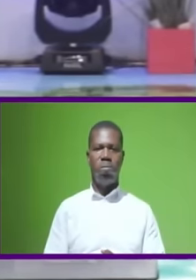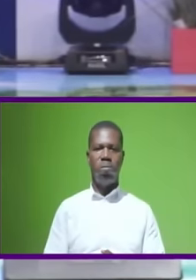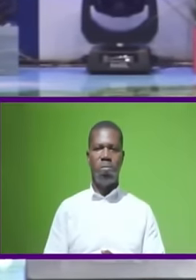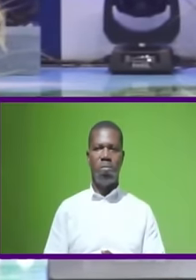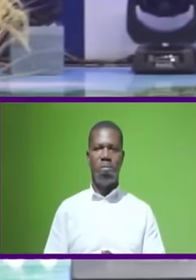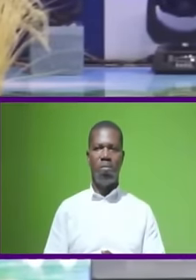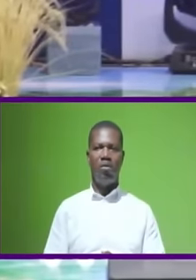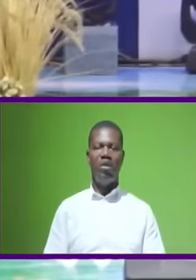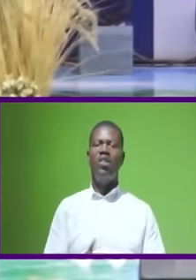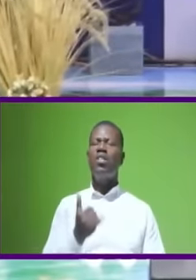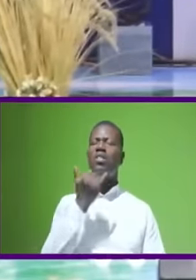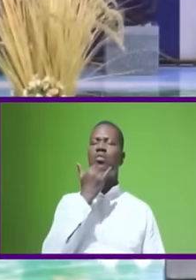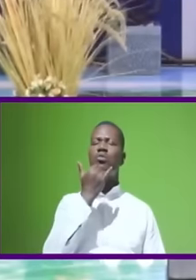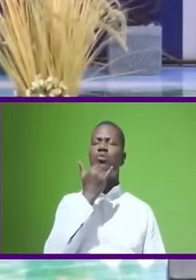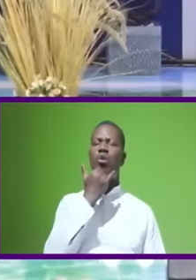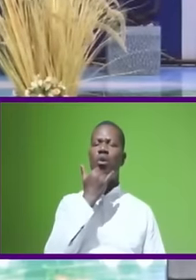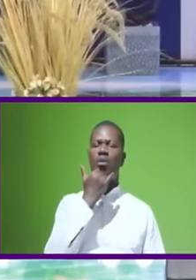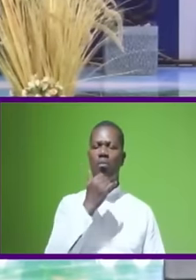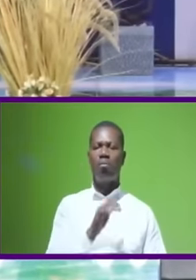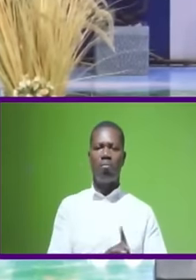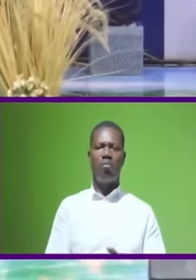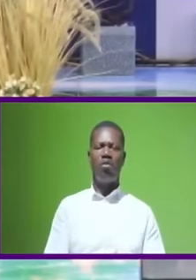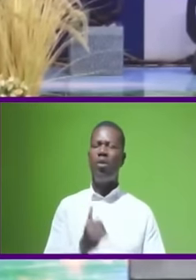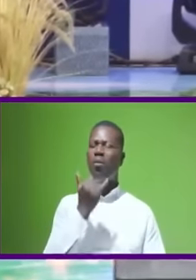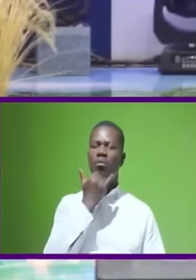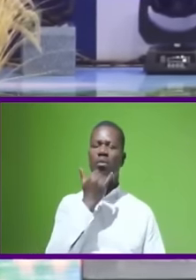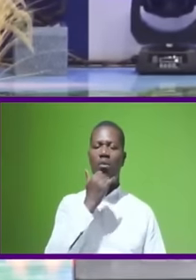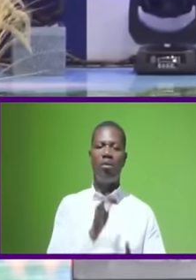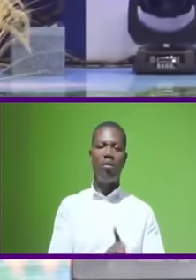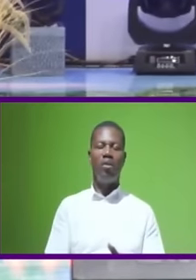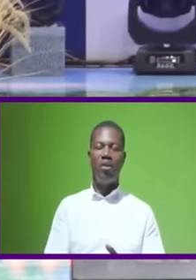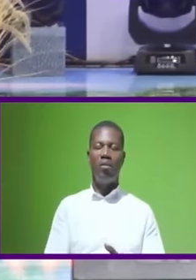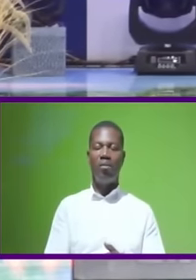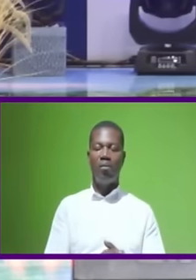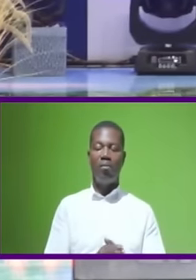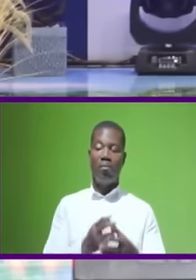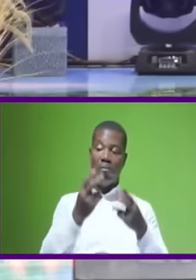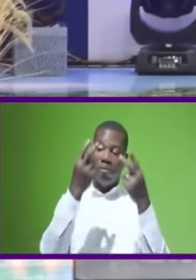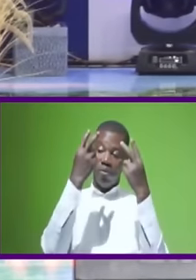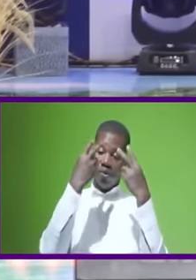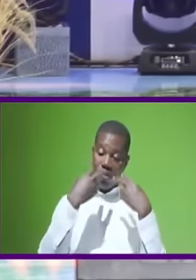Oh! Hey, wrong! Yes. And you. Monsham me.